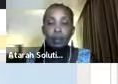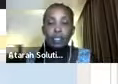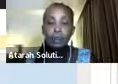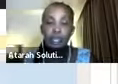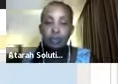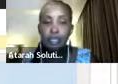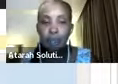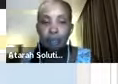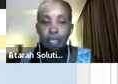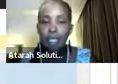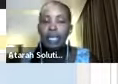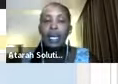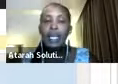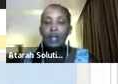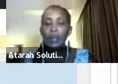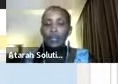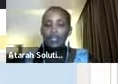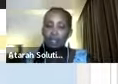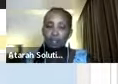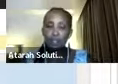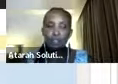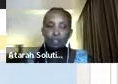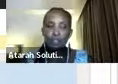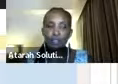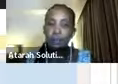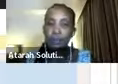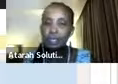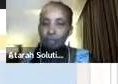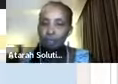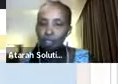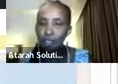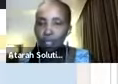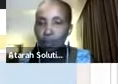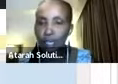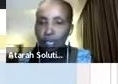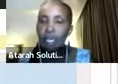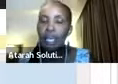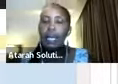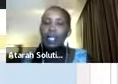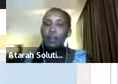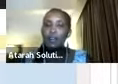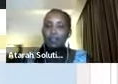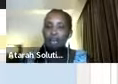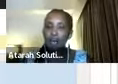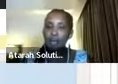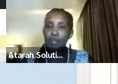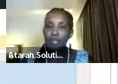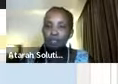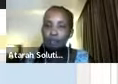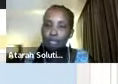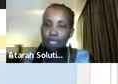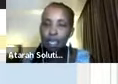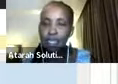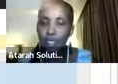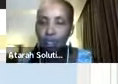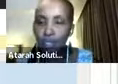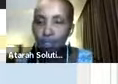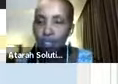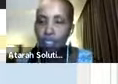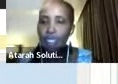and property management company. And then we have Stallion Construction Company, which is a construction company. And then we have Ames College of Business